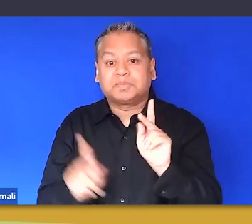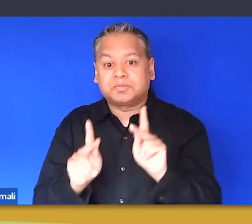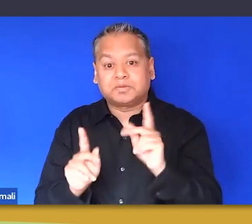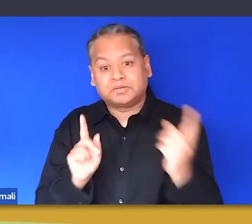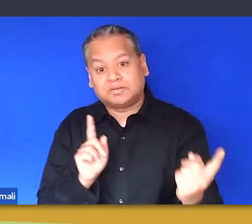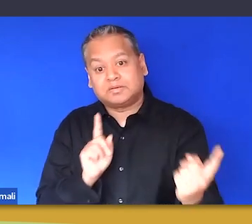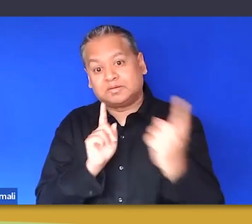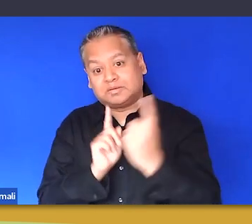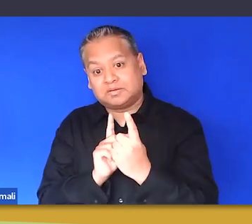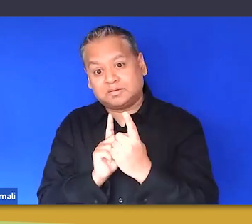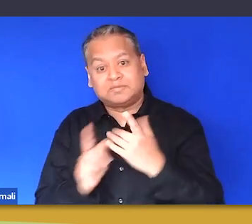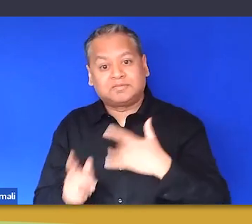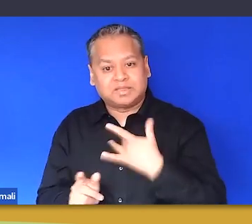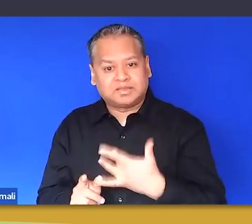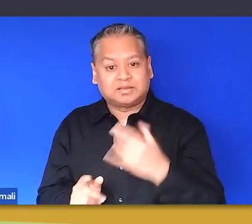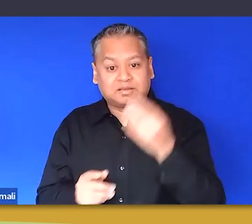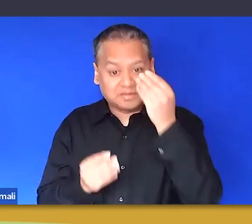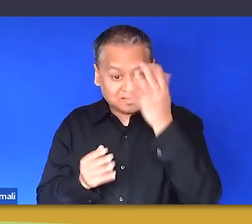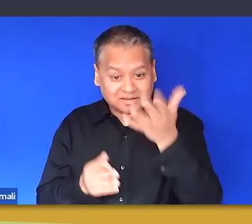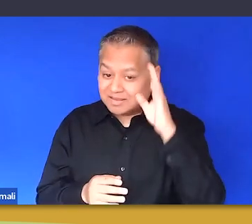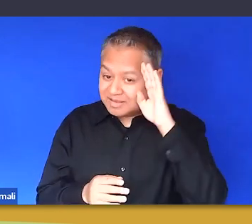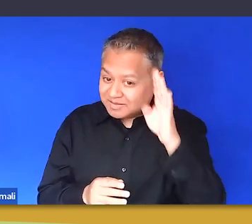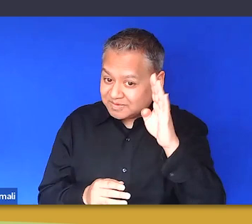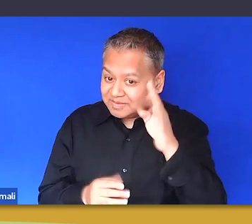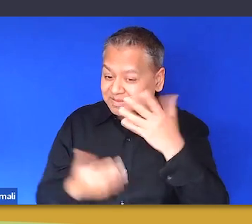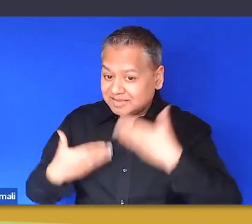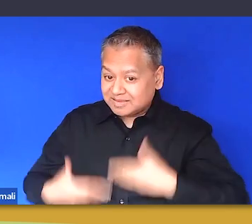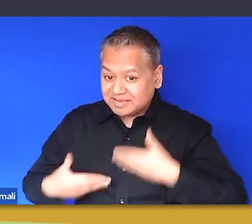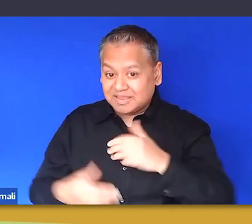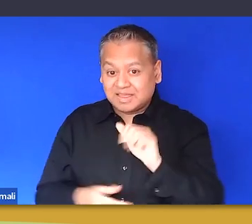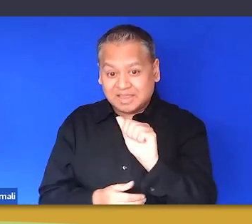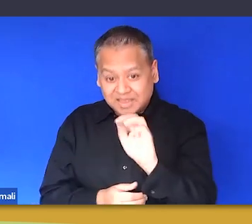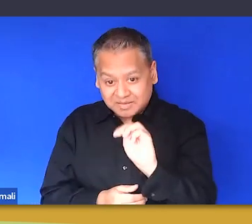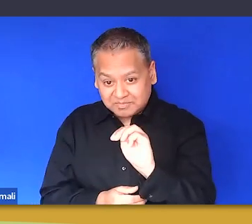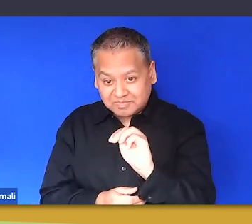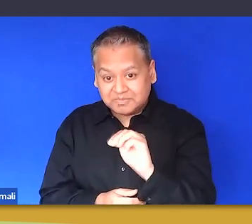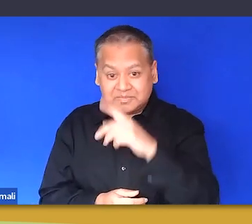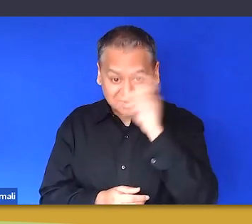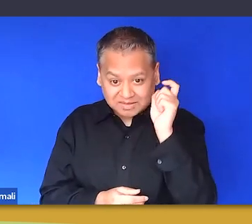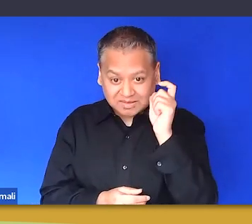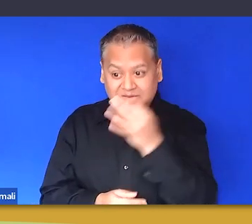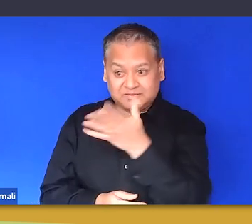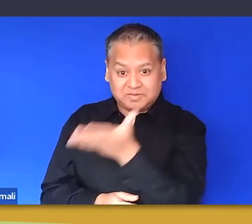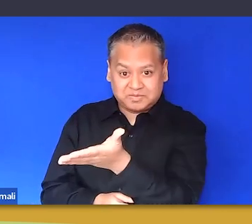are. And I hope that we get there together. Thank you.